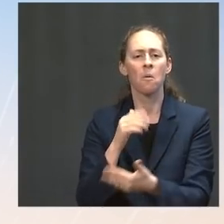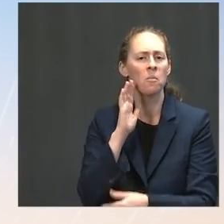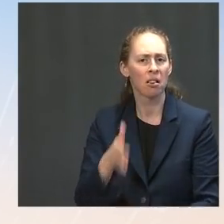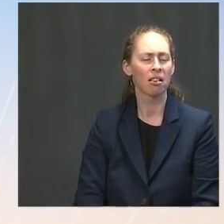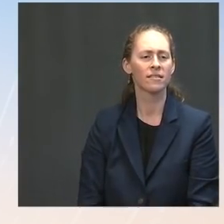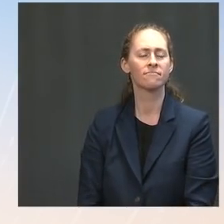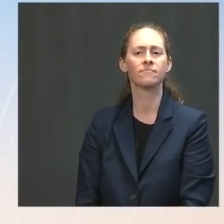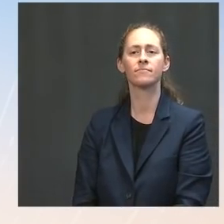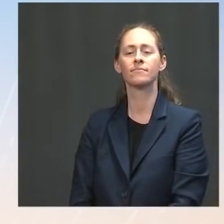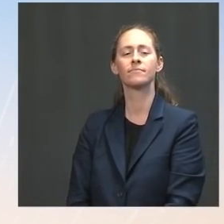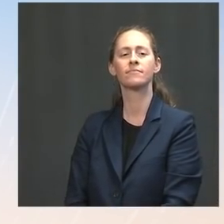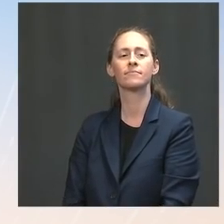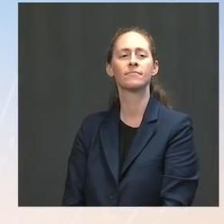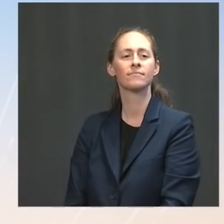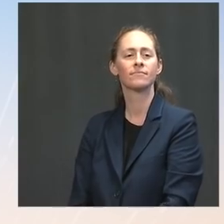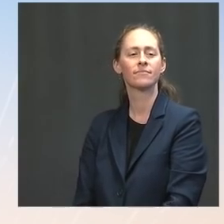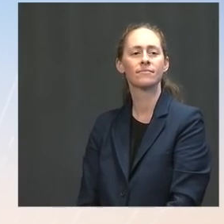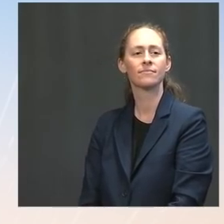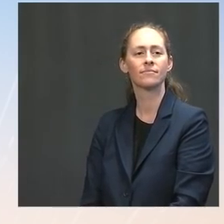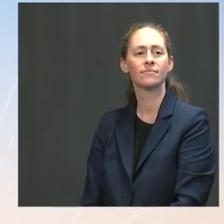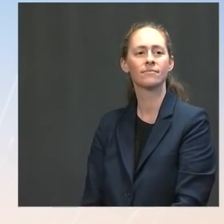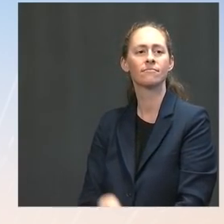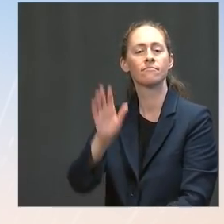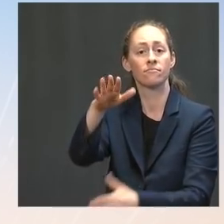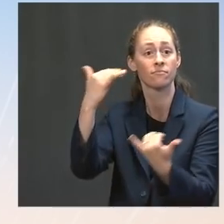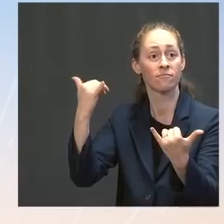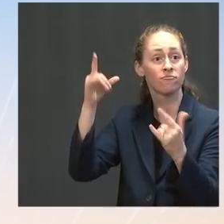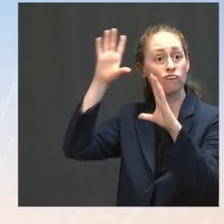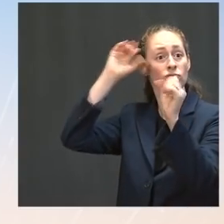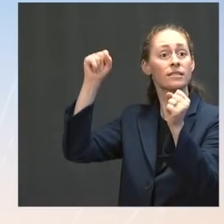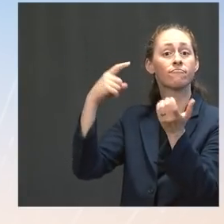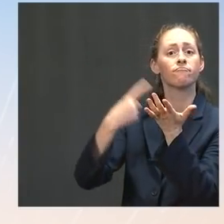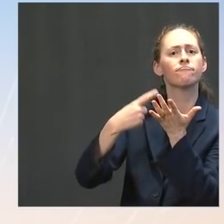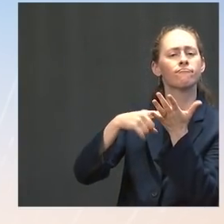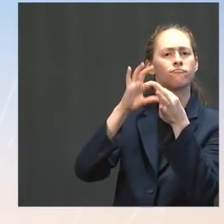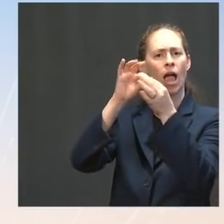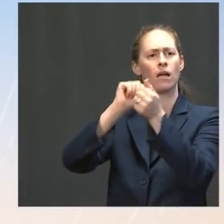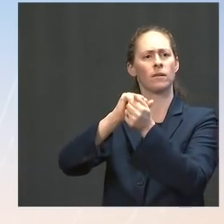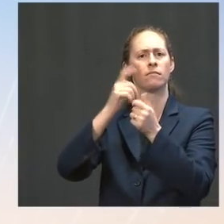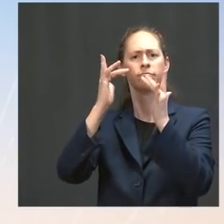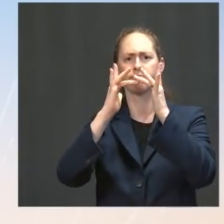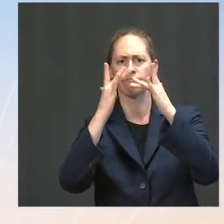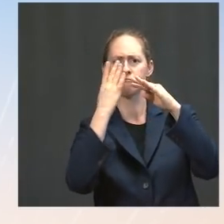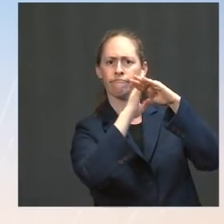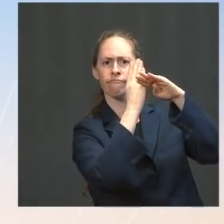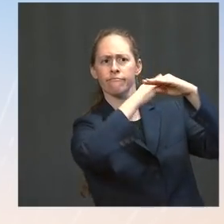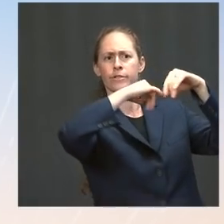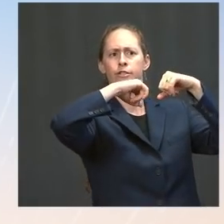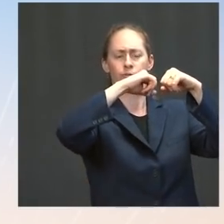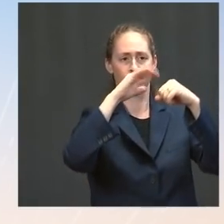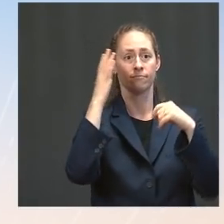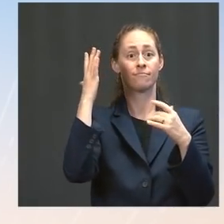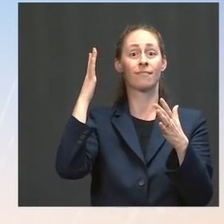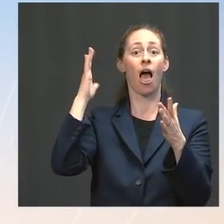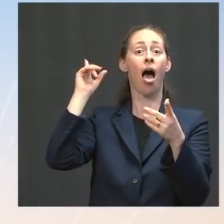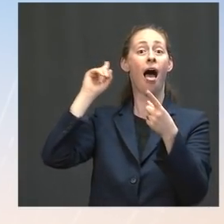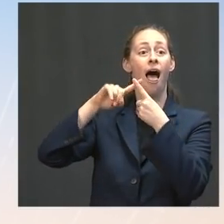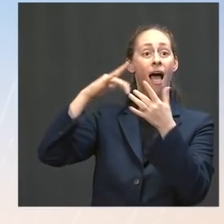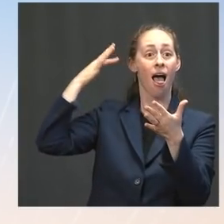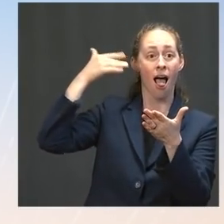people are making their way into the airport and onto flights to evacuate from the country. There are certainly cases and incidents, and we have heard, you